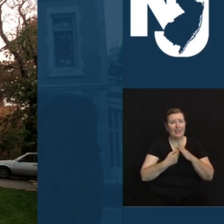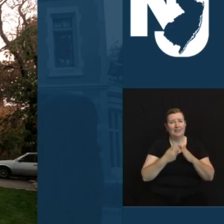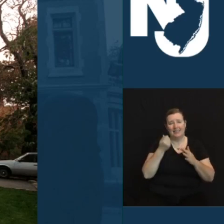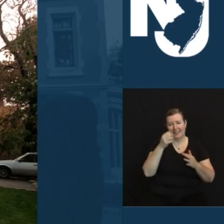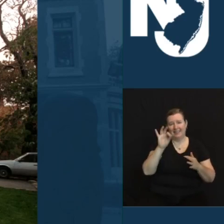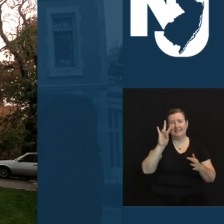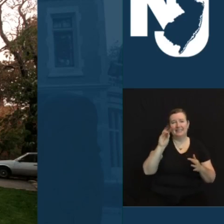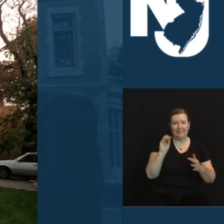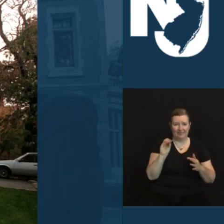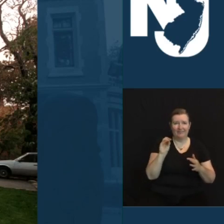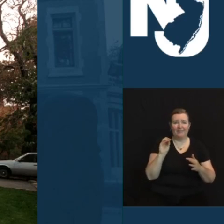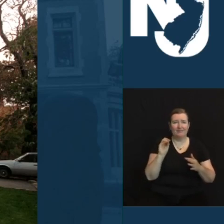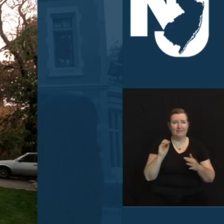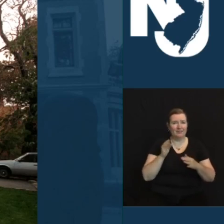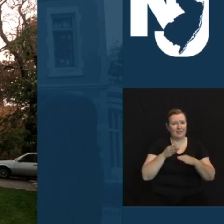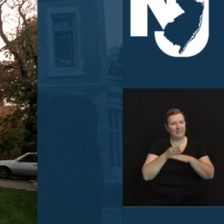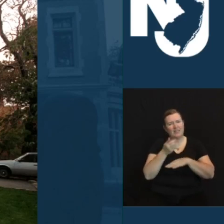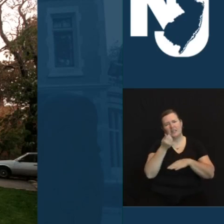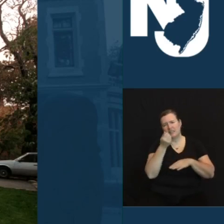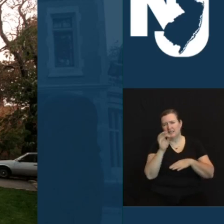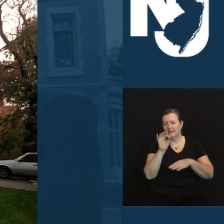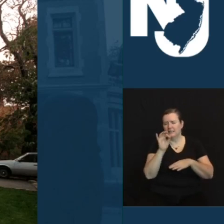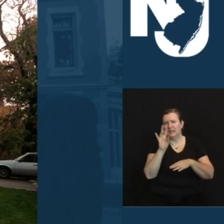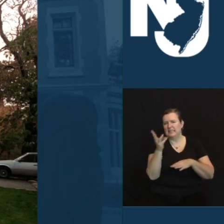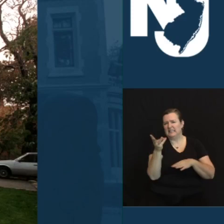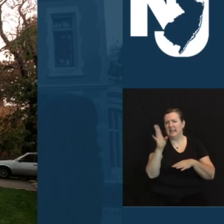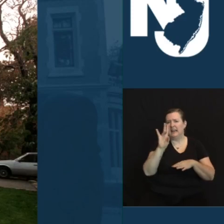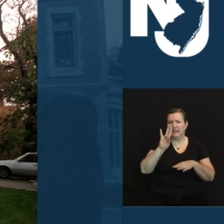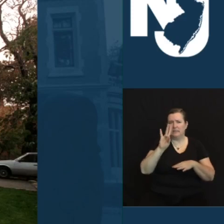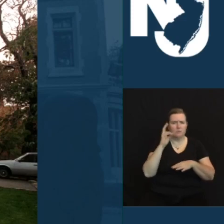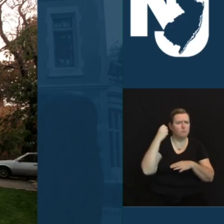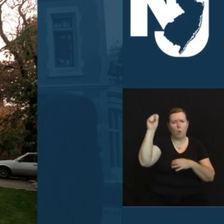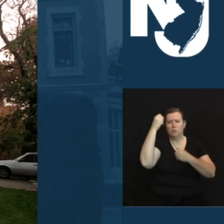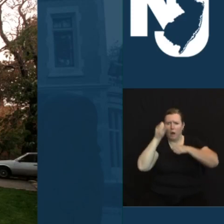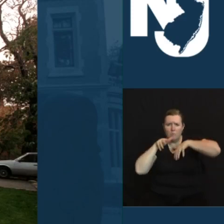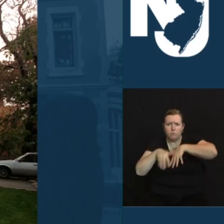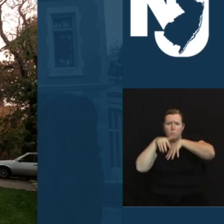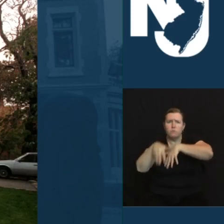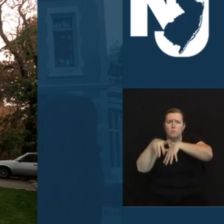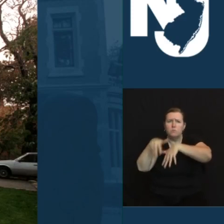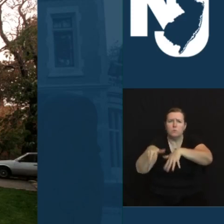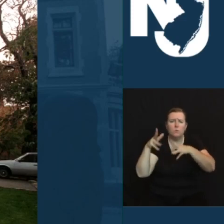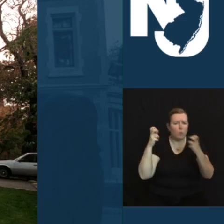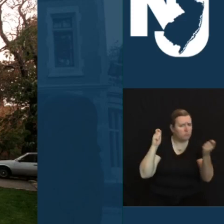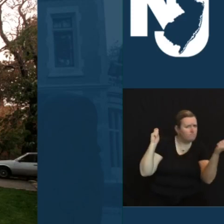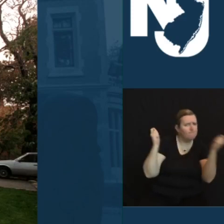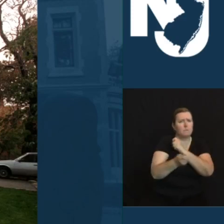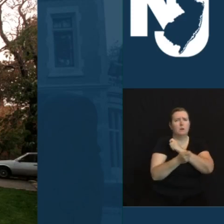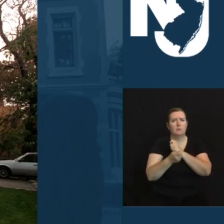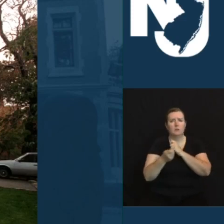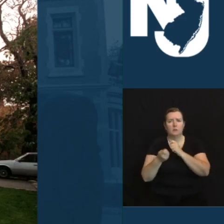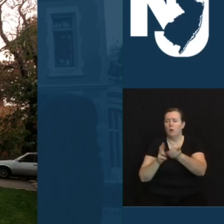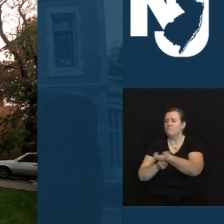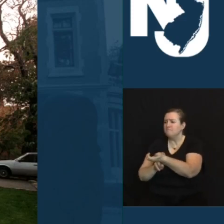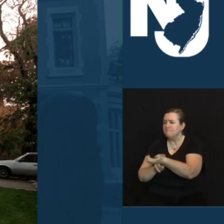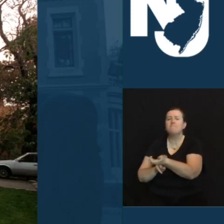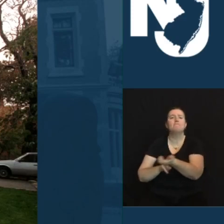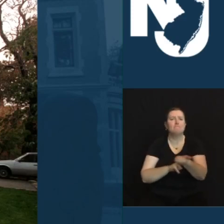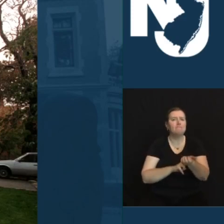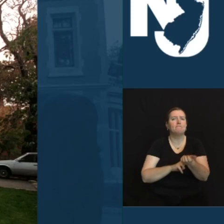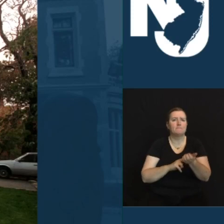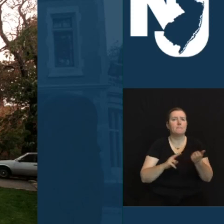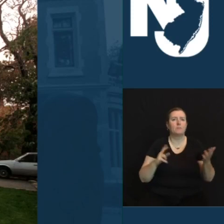1967 uprising and sensing the tectonic shift in Newark's politics and future, and with the city's racial tensions at